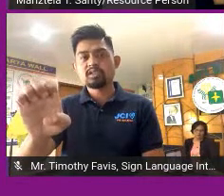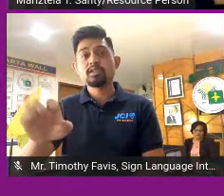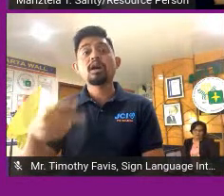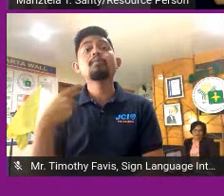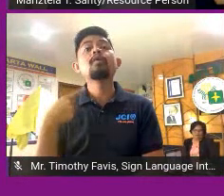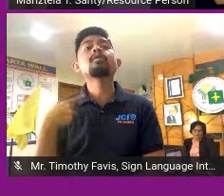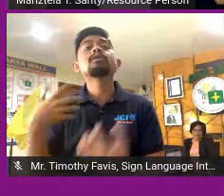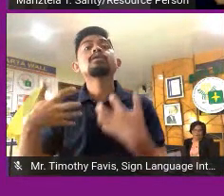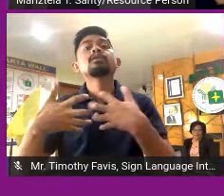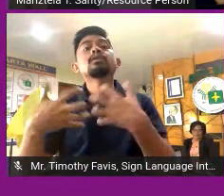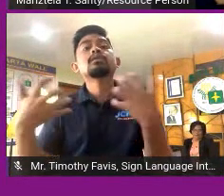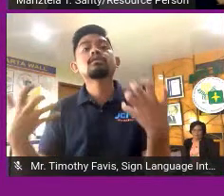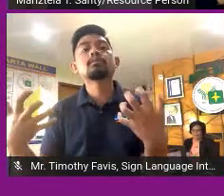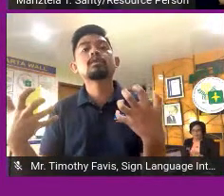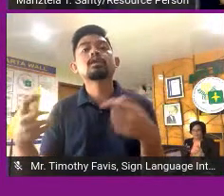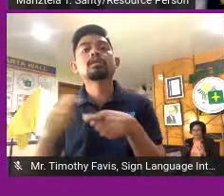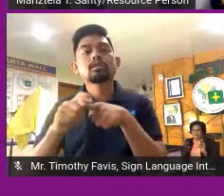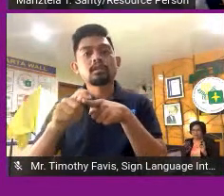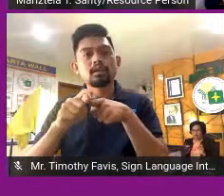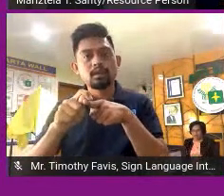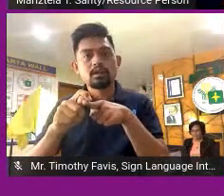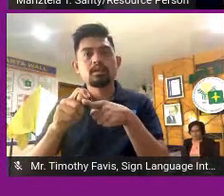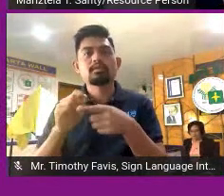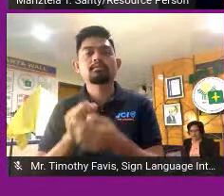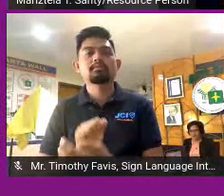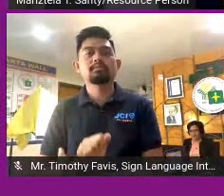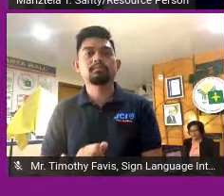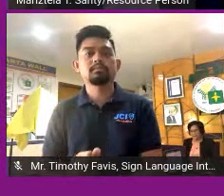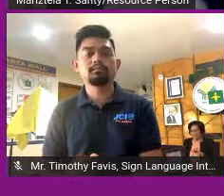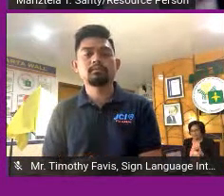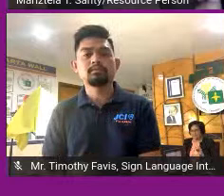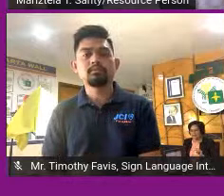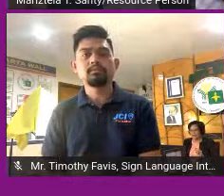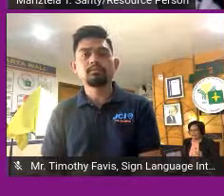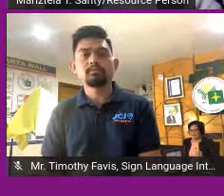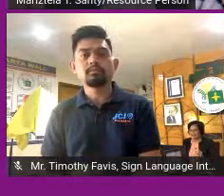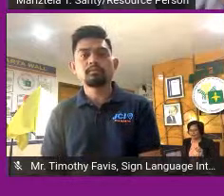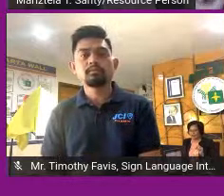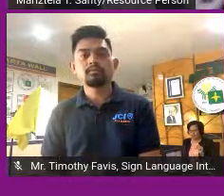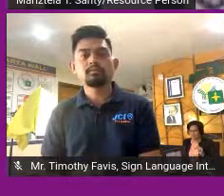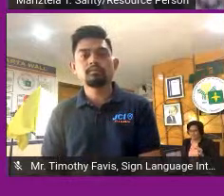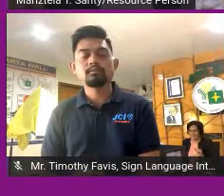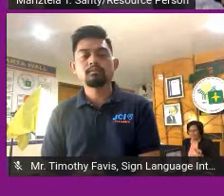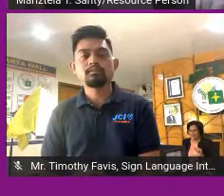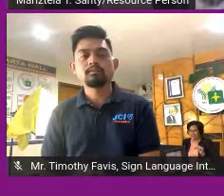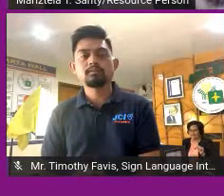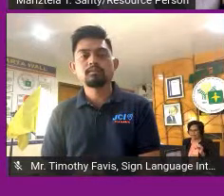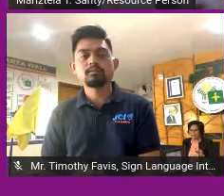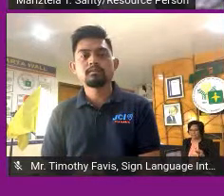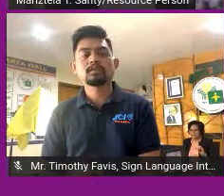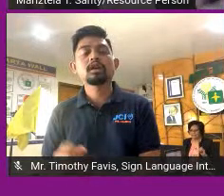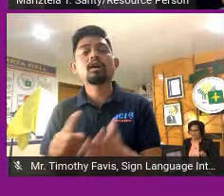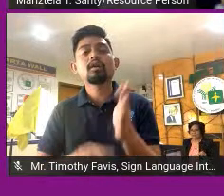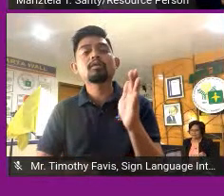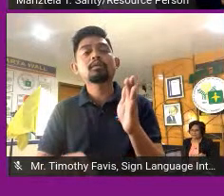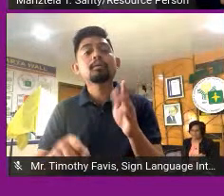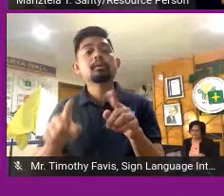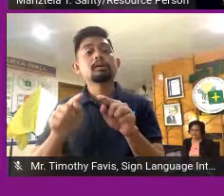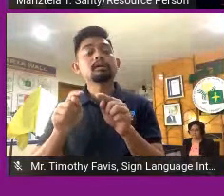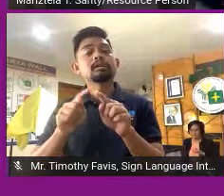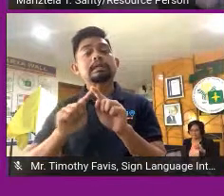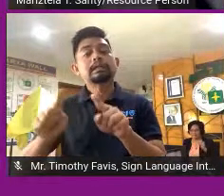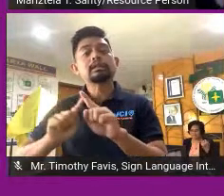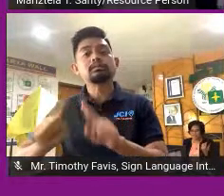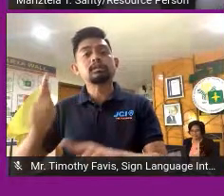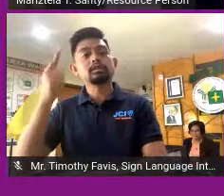topic. Anyway, but as long as po na naintindihan natin kung ano ba talaga ang difference ng sex and